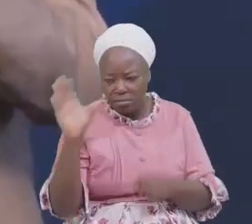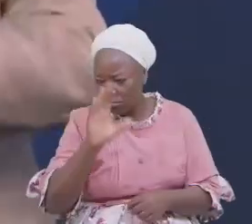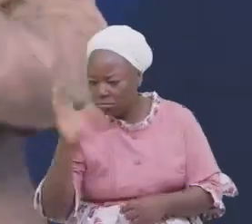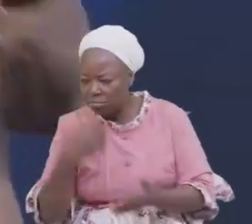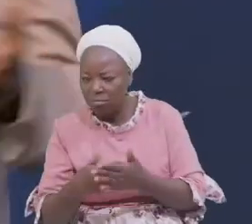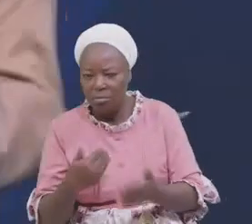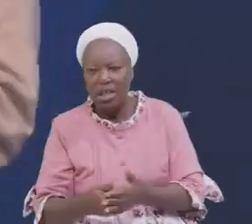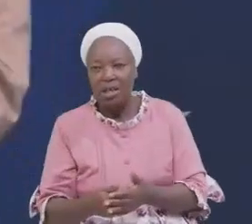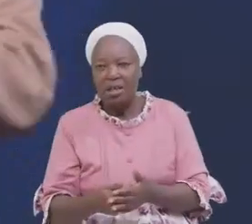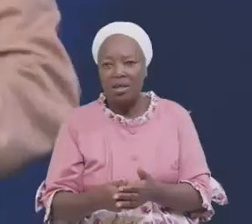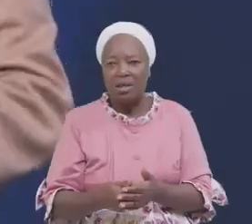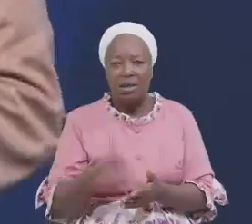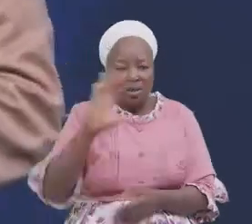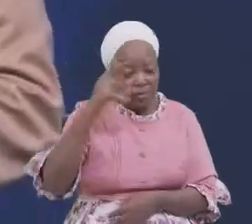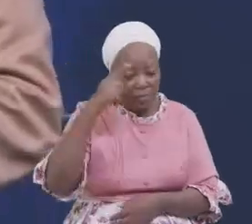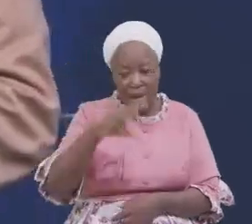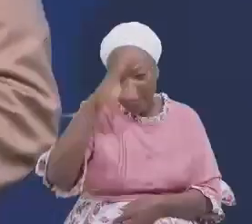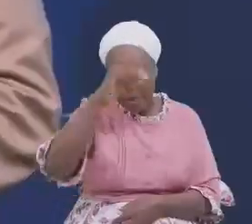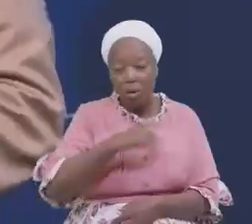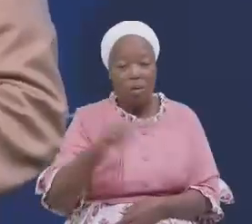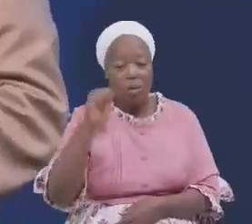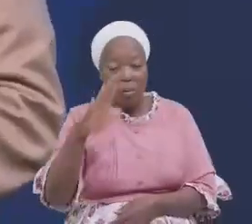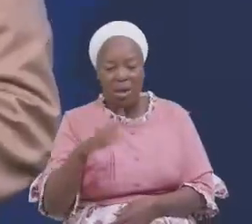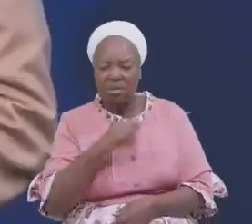Looking for a man or a woman, they hurry up.